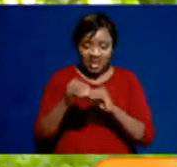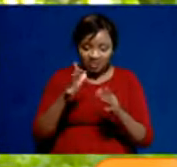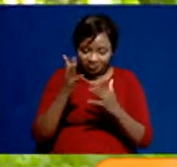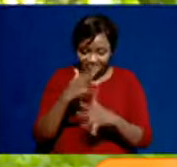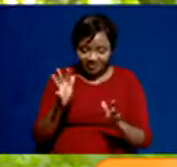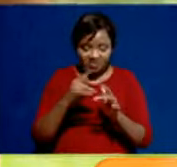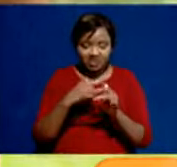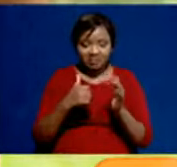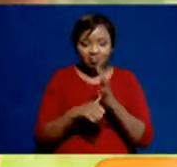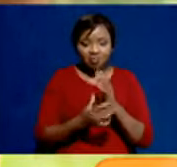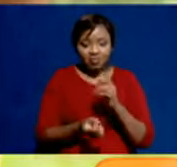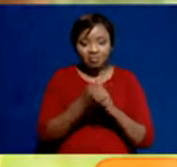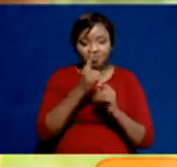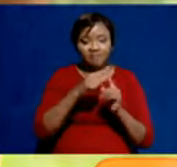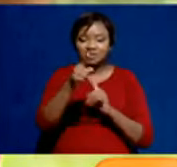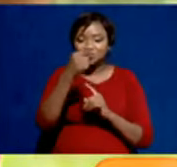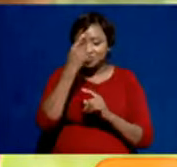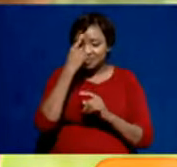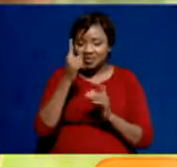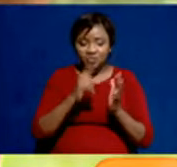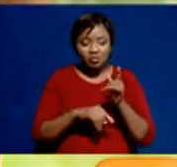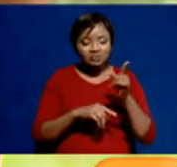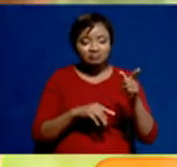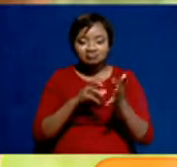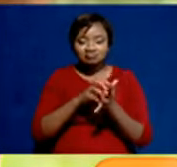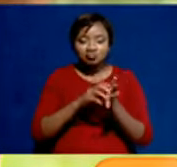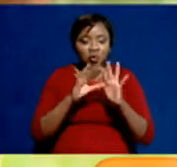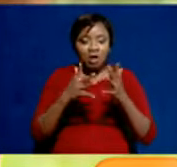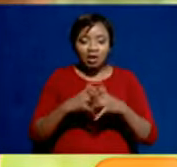say is the status of the coalition as you